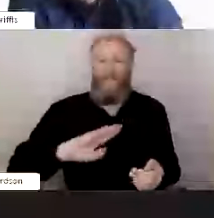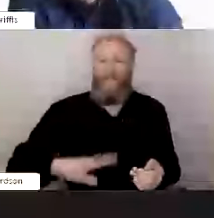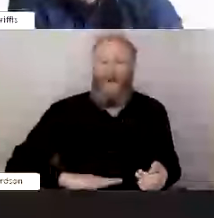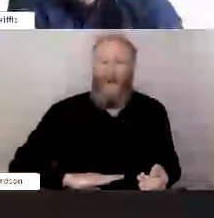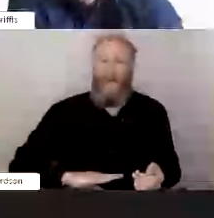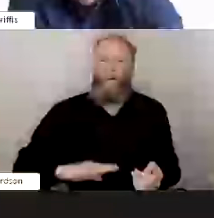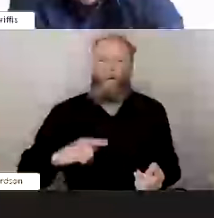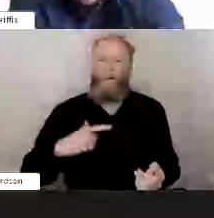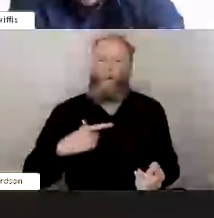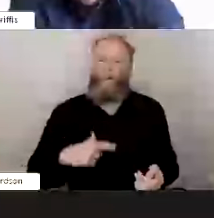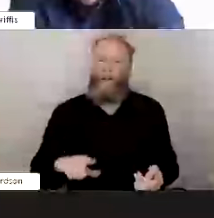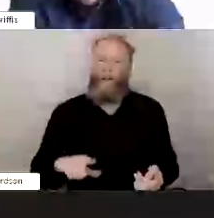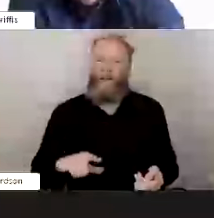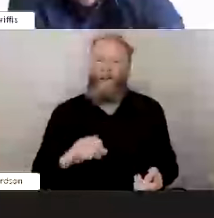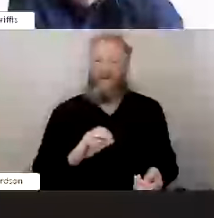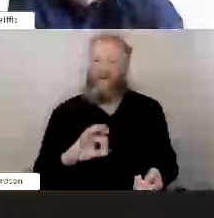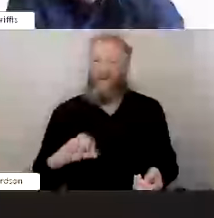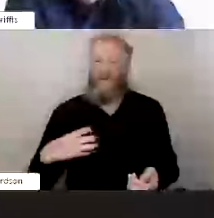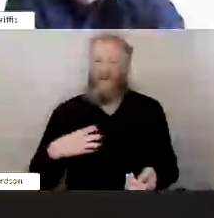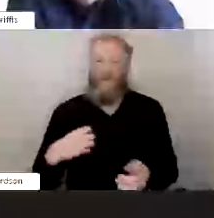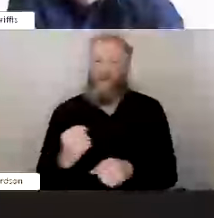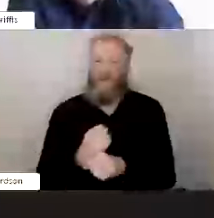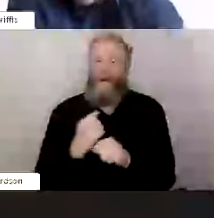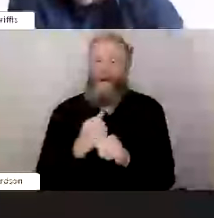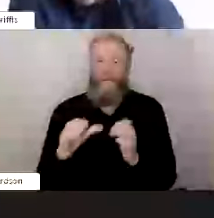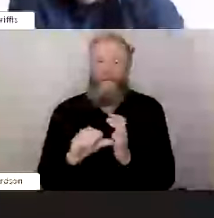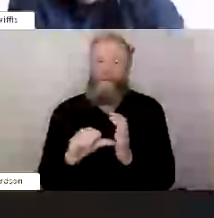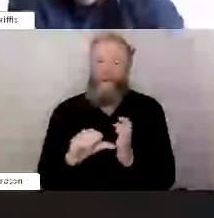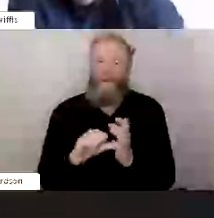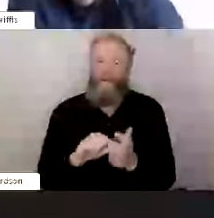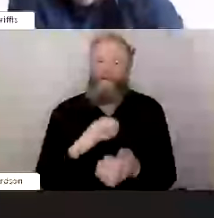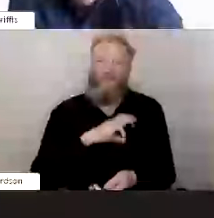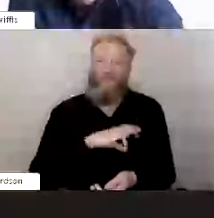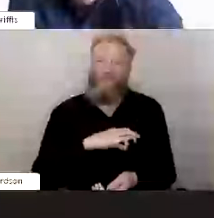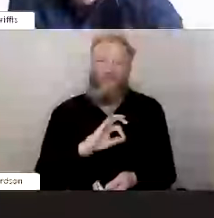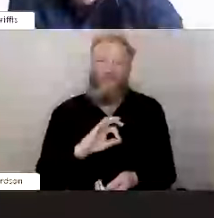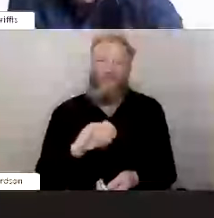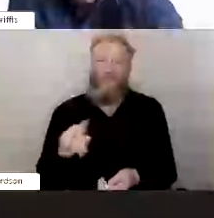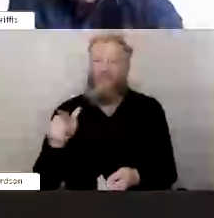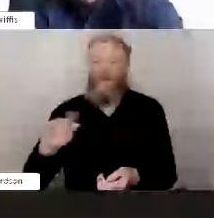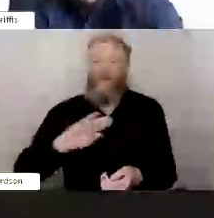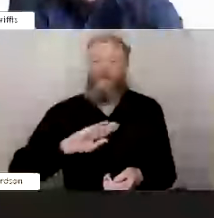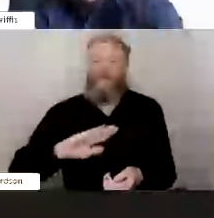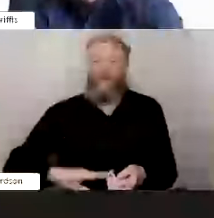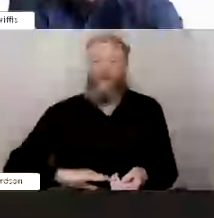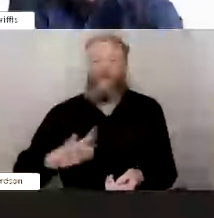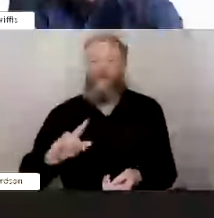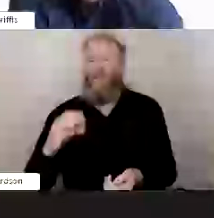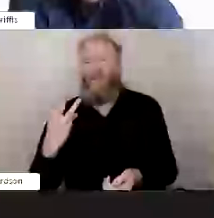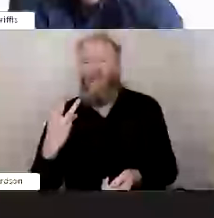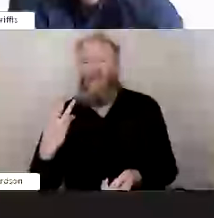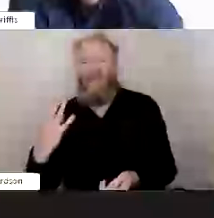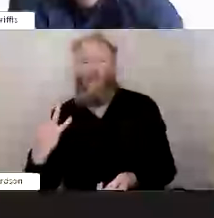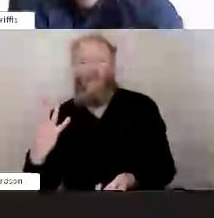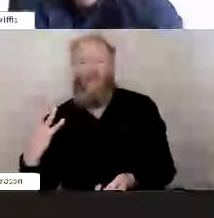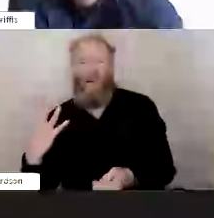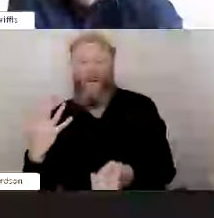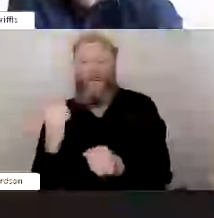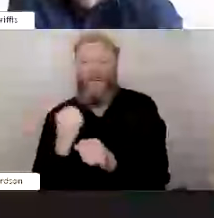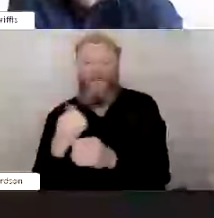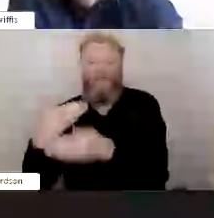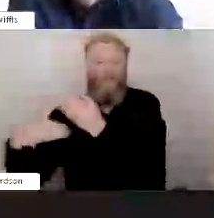longer profitable for them, and they may have been farming that land for 3 or 4 or 5 generations, and